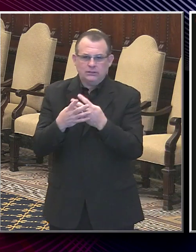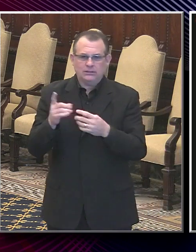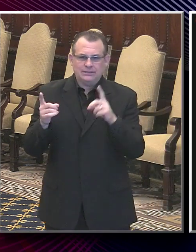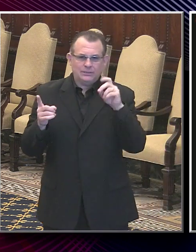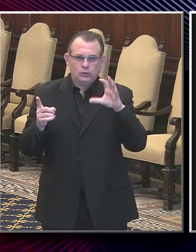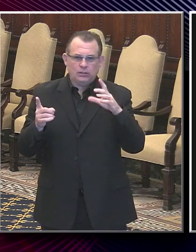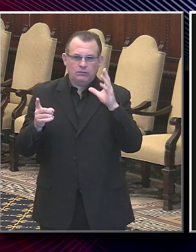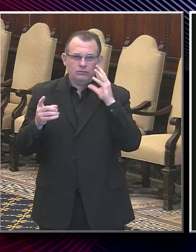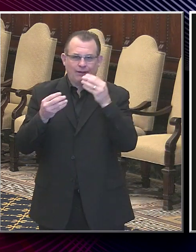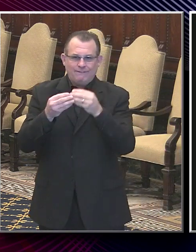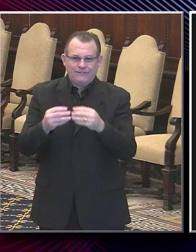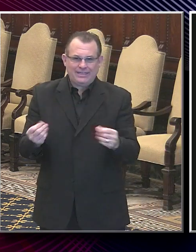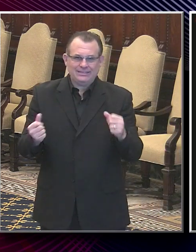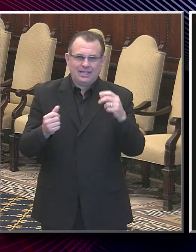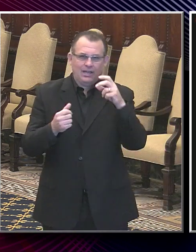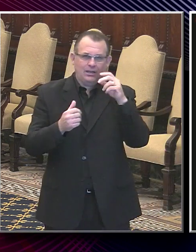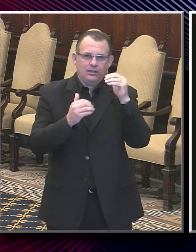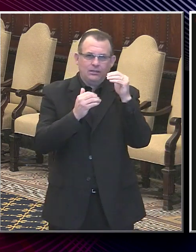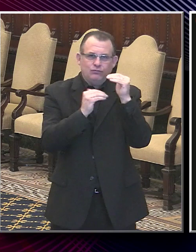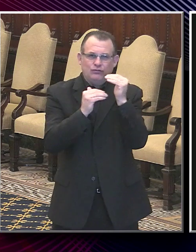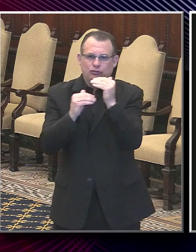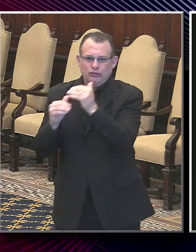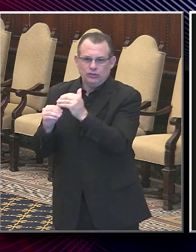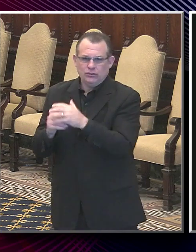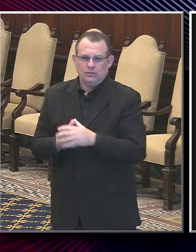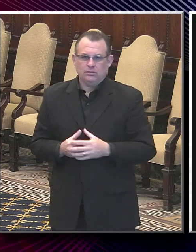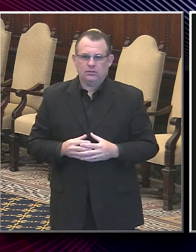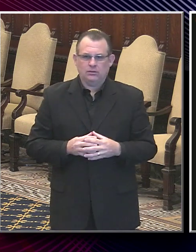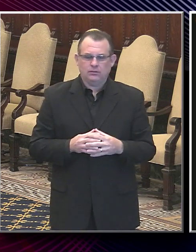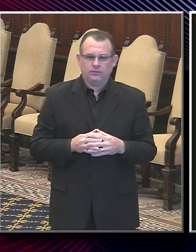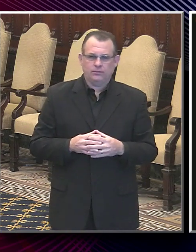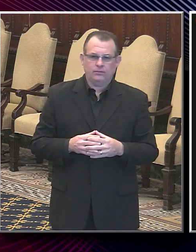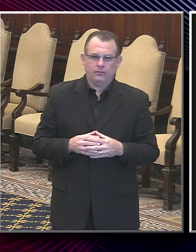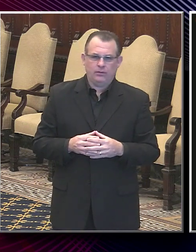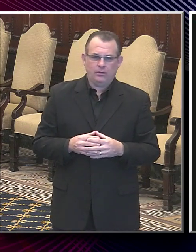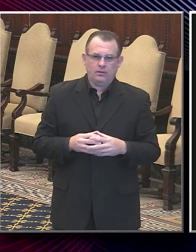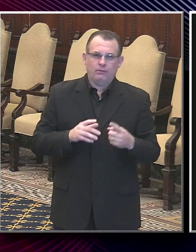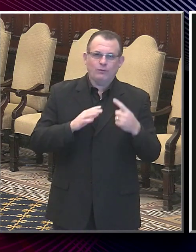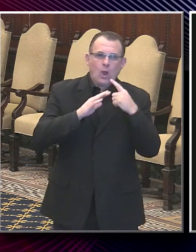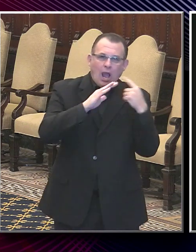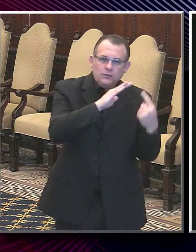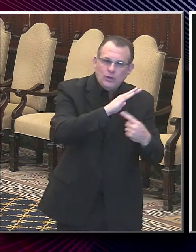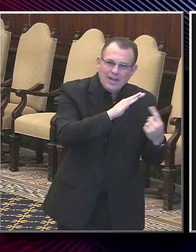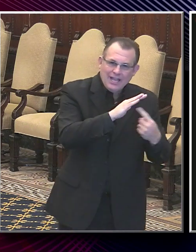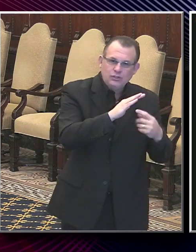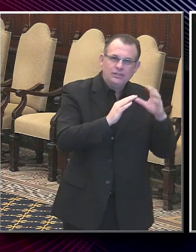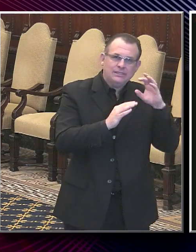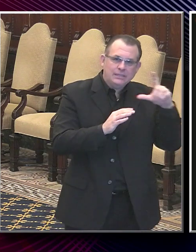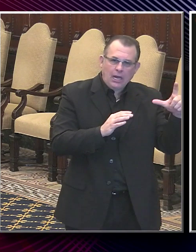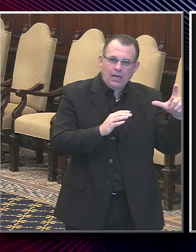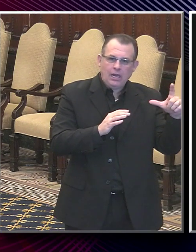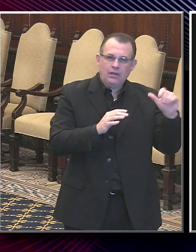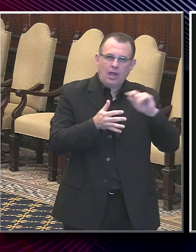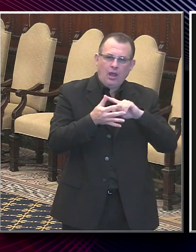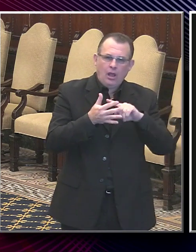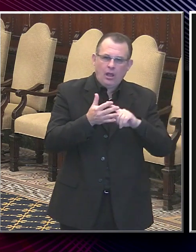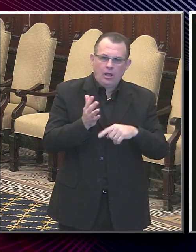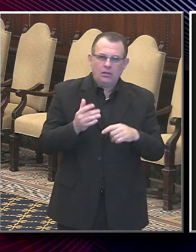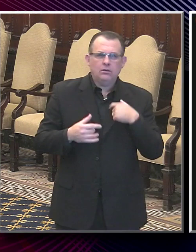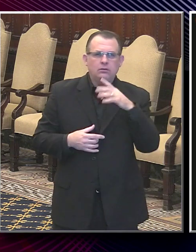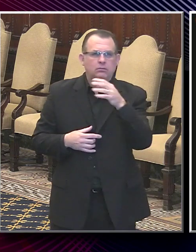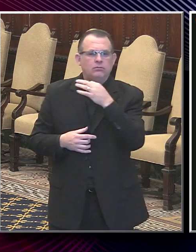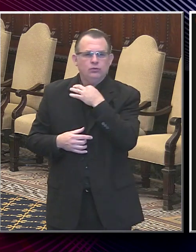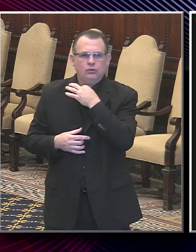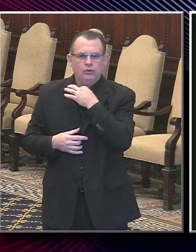out restrictions, including the 23 in cell isolated restrictions for prisoners. And I was wondering if in any